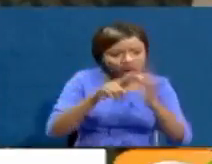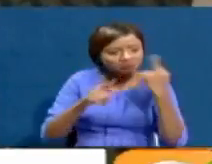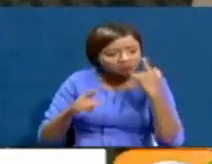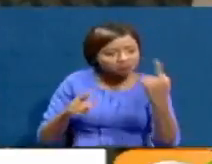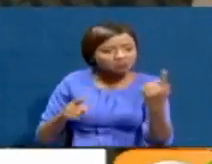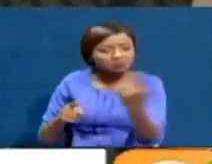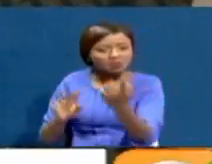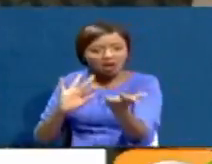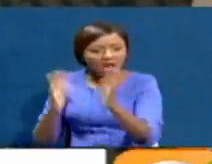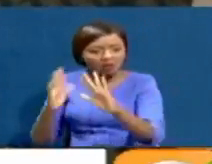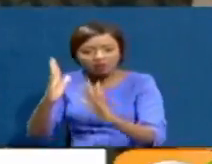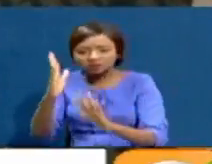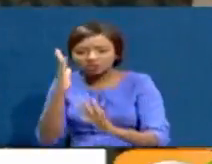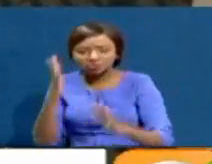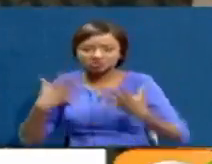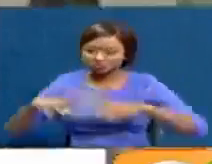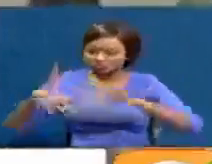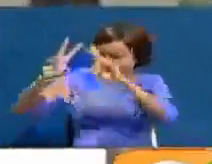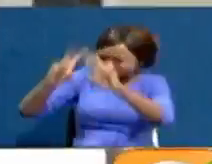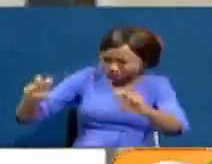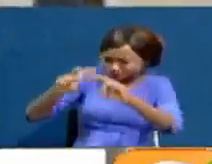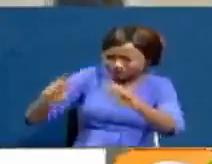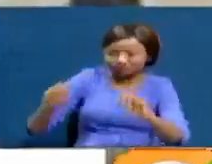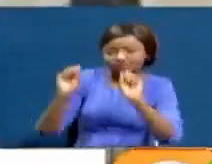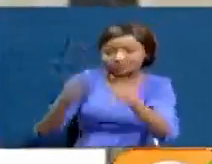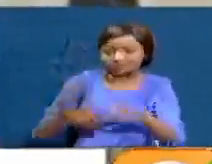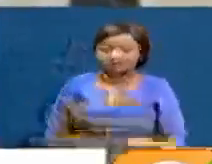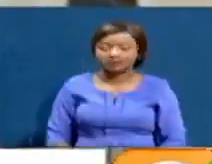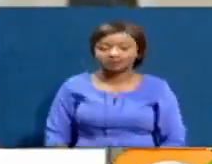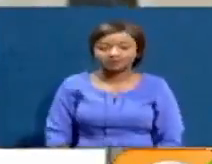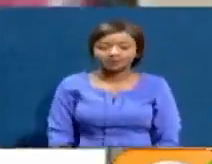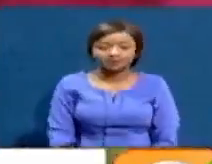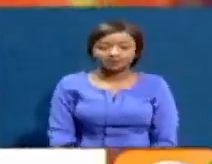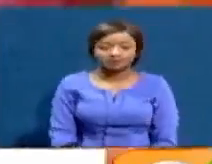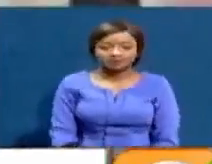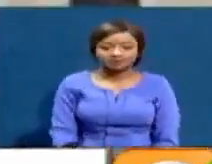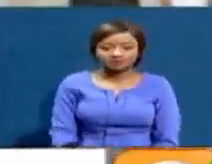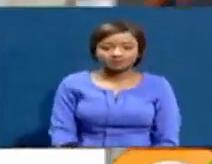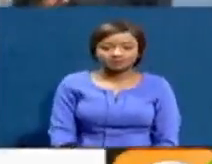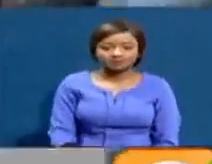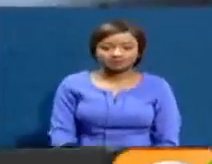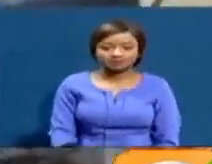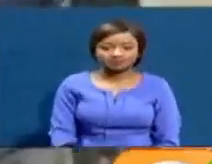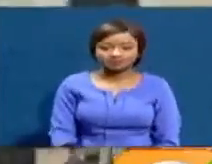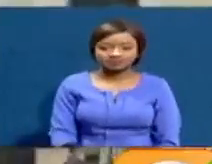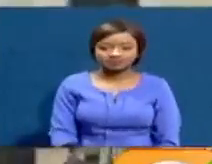living and coming into Lamu. Enock Sikolia, Citizen TV.